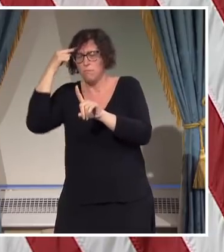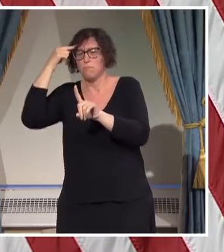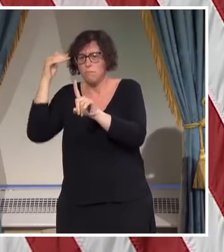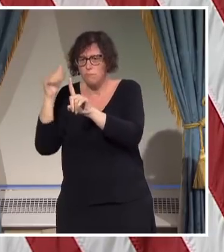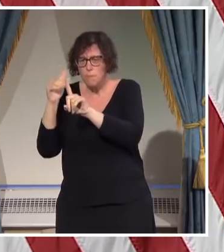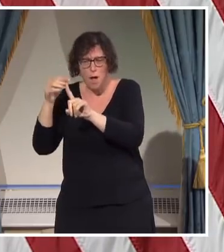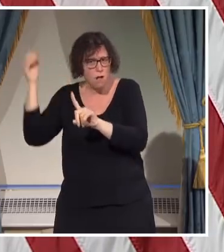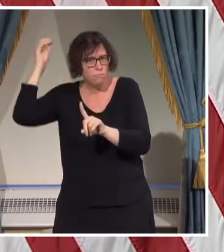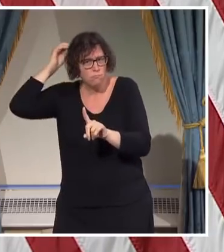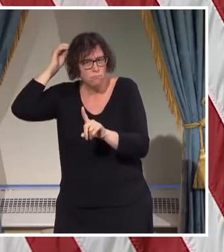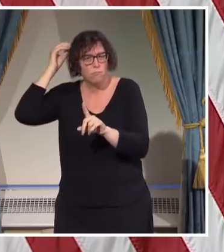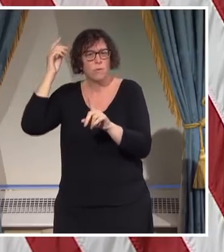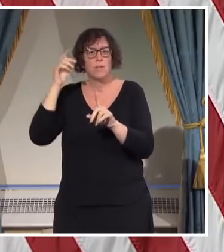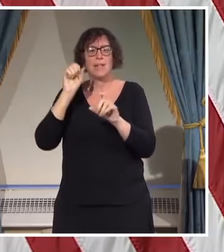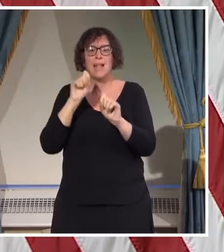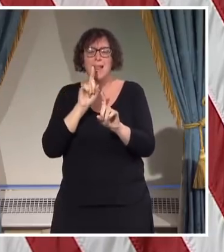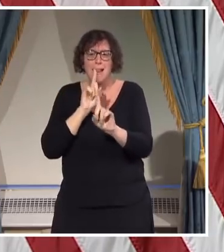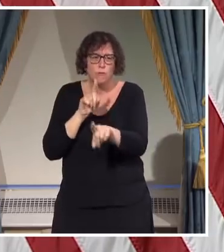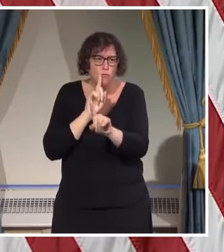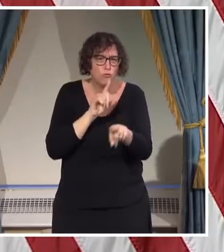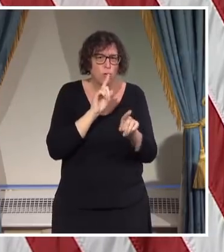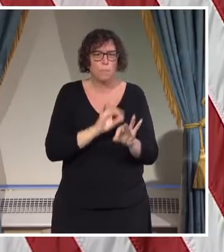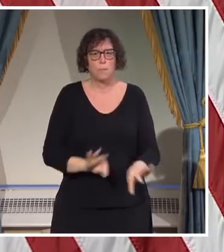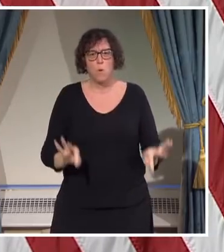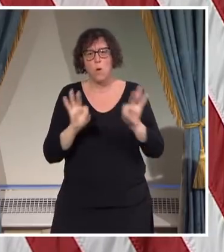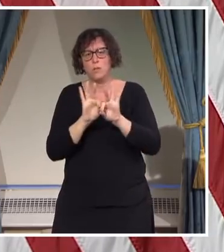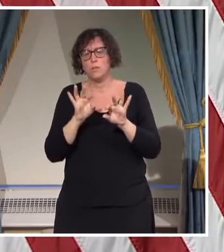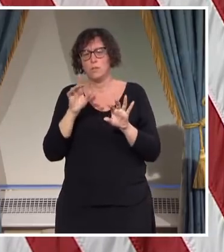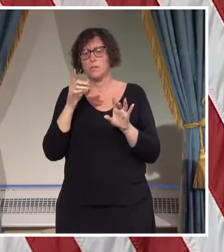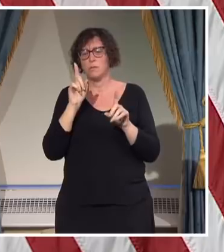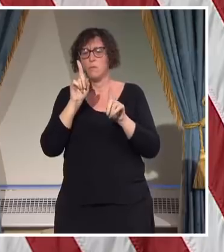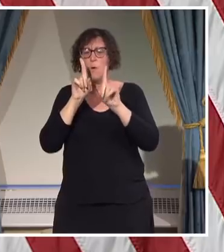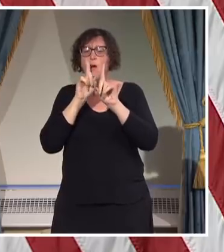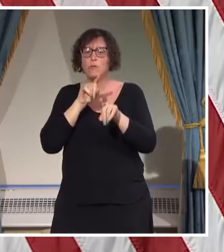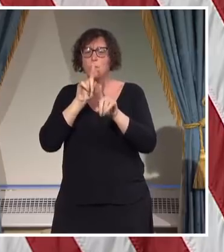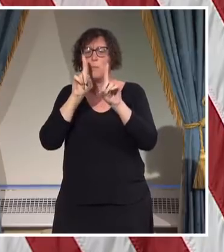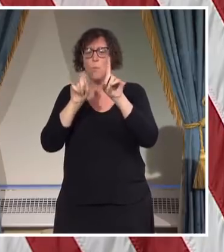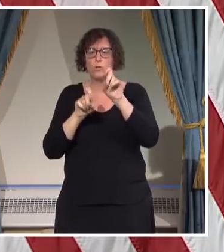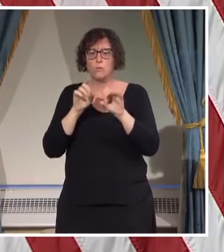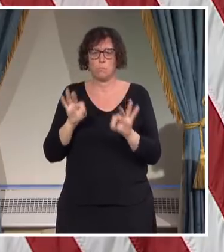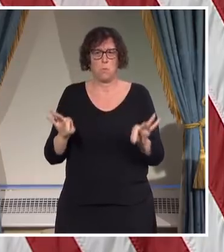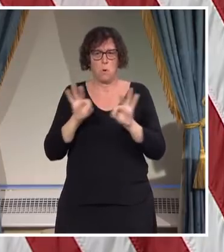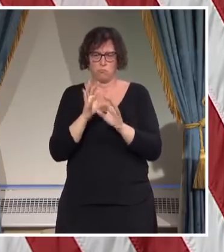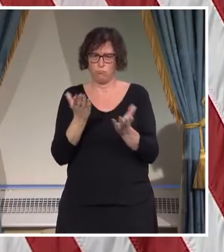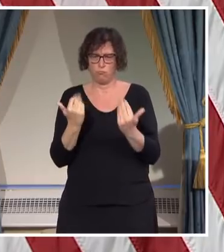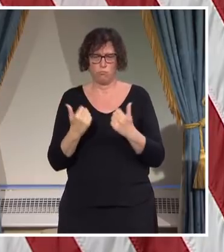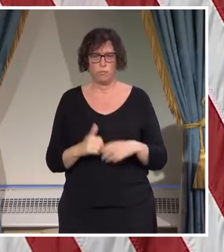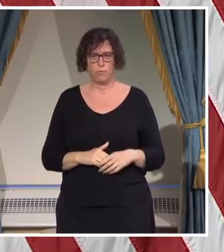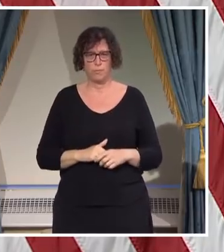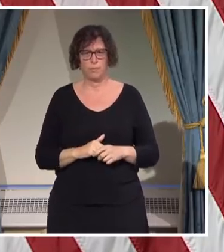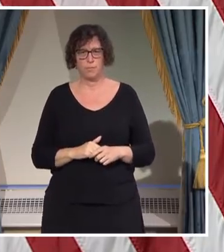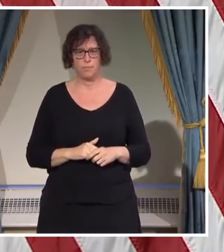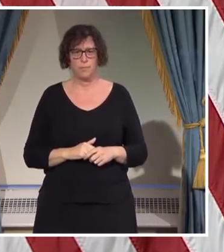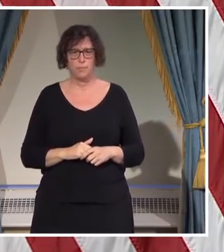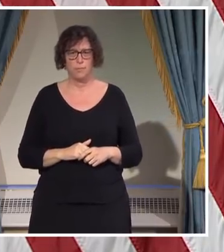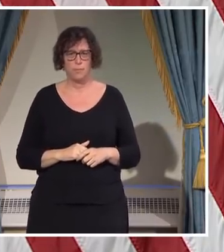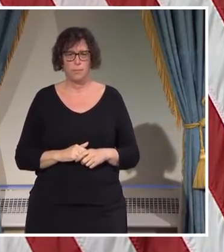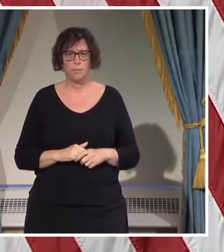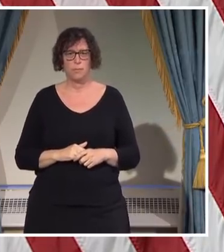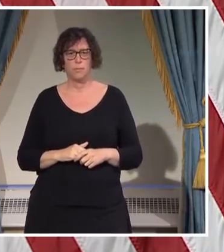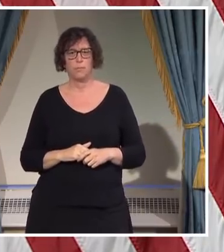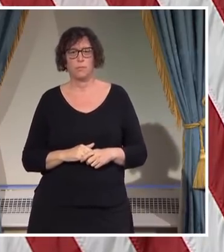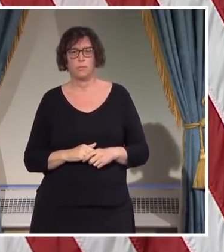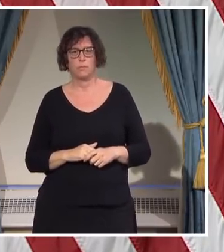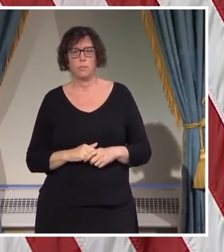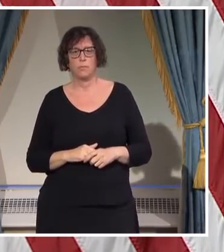answers to questions that everyday New Yorkers are asking me and all of us in government. So I'll make that a